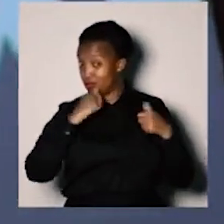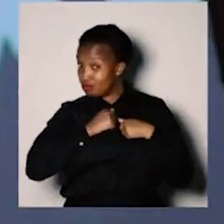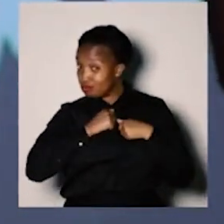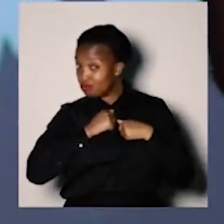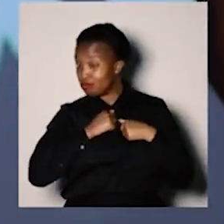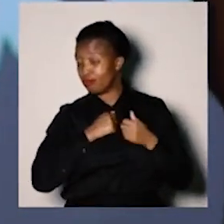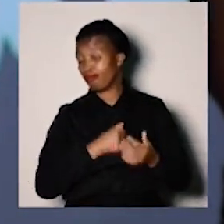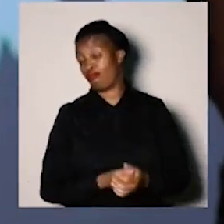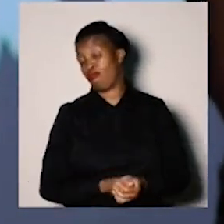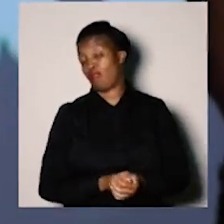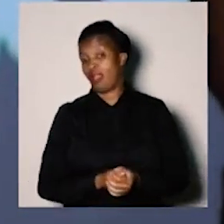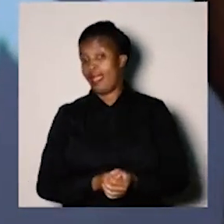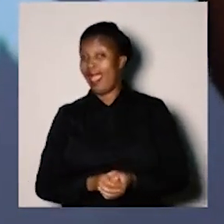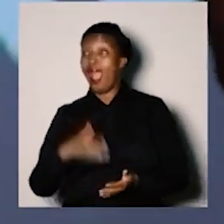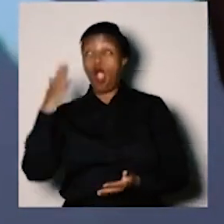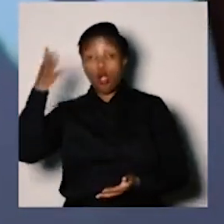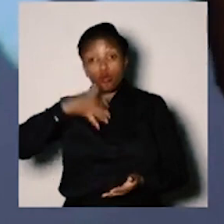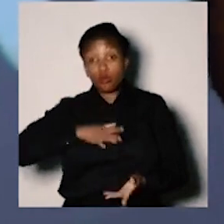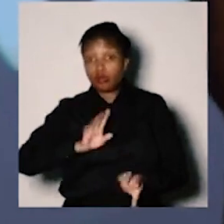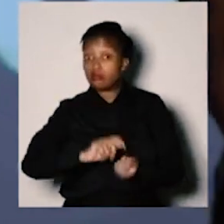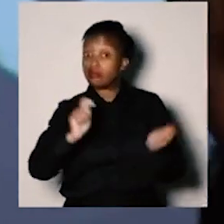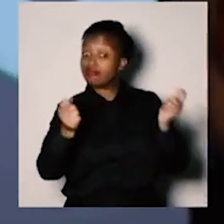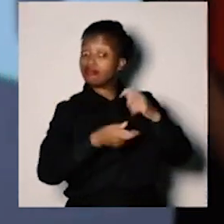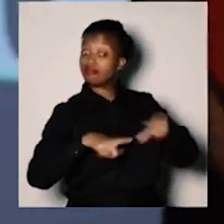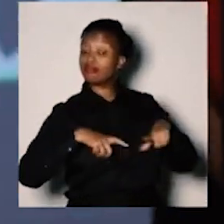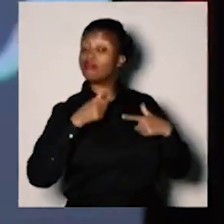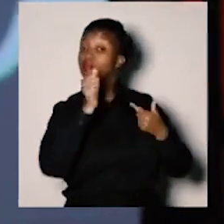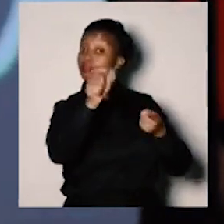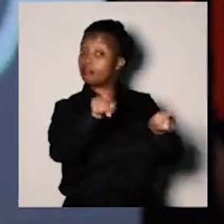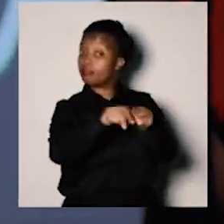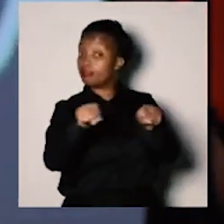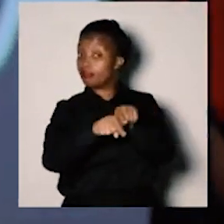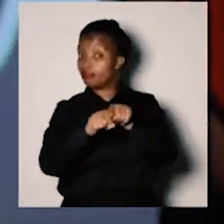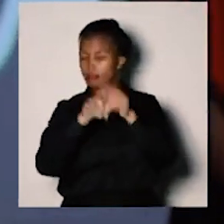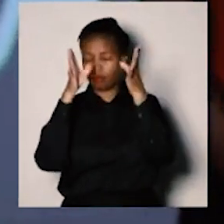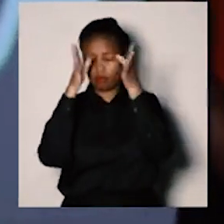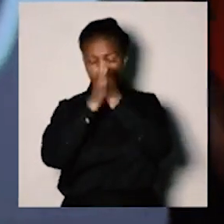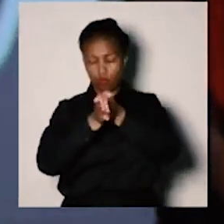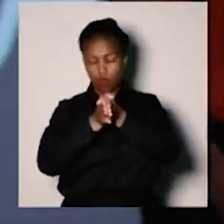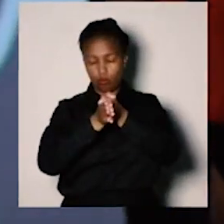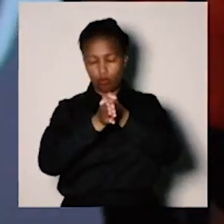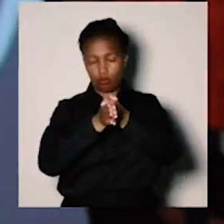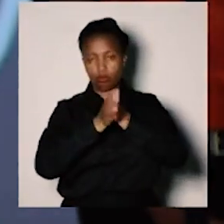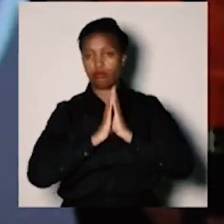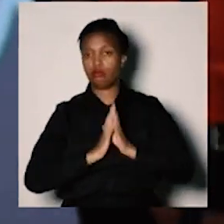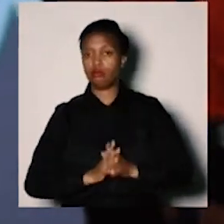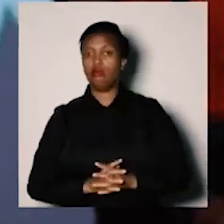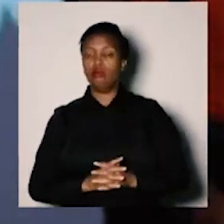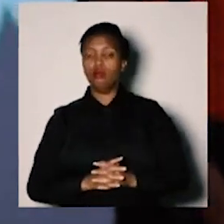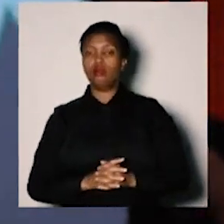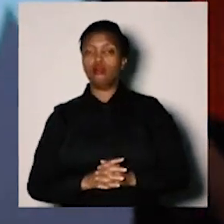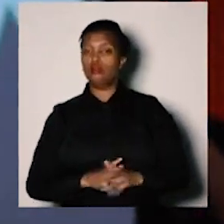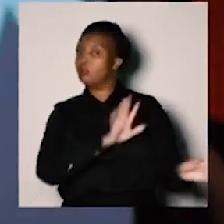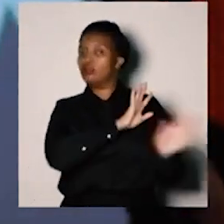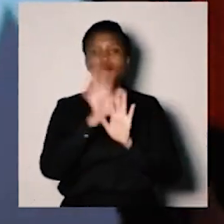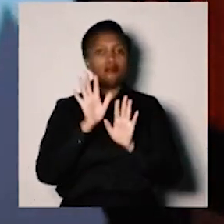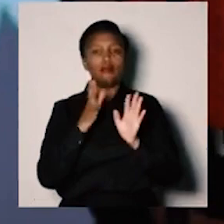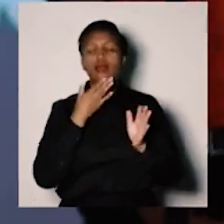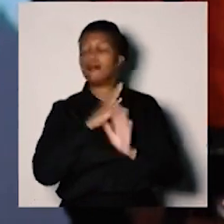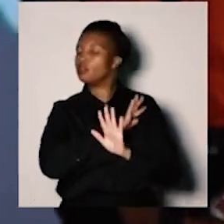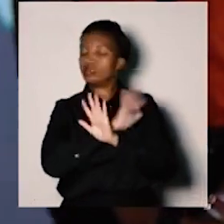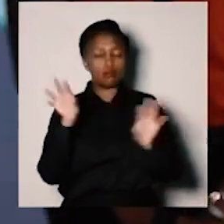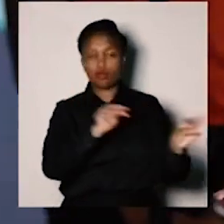transformed me, God wants to transform you as well. Would you bow your heads, please, and close your eyes? Everybody, nobody moving around,